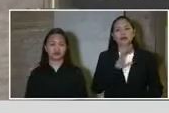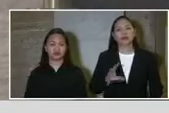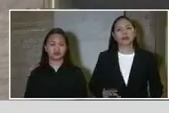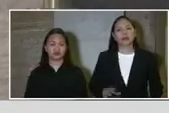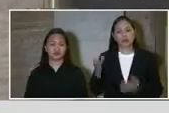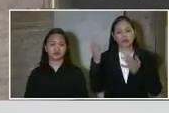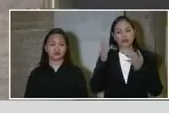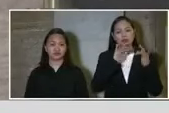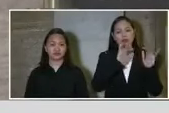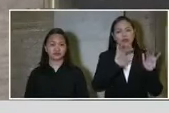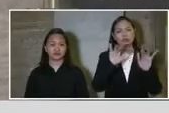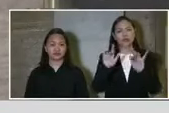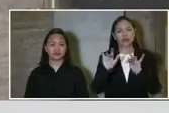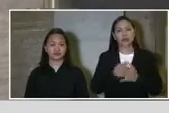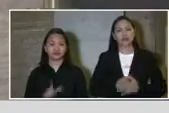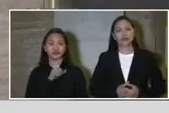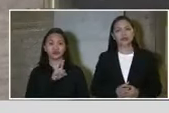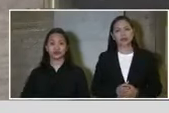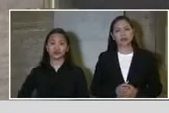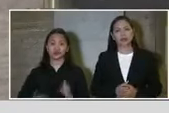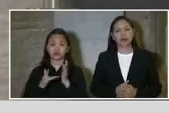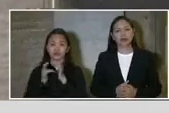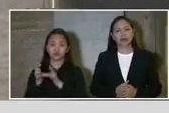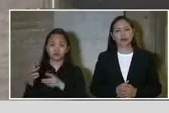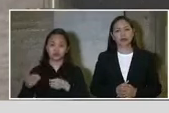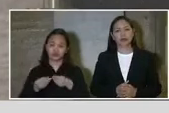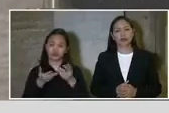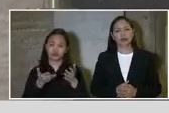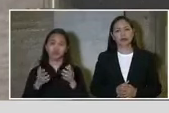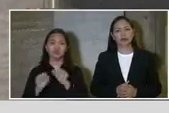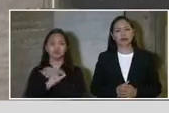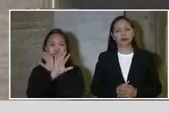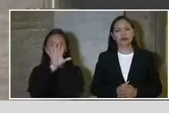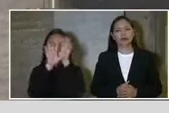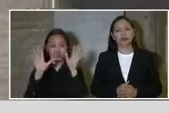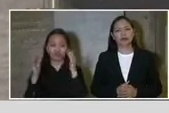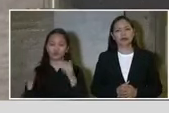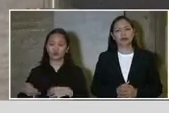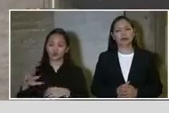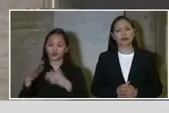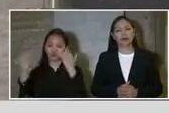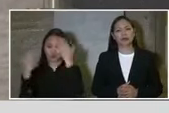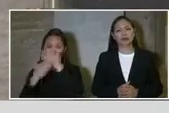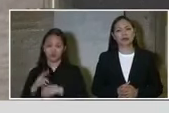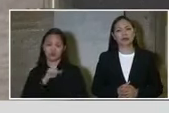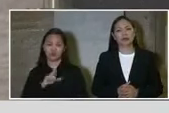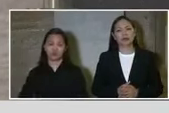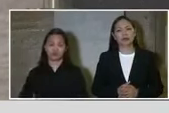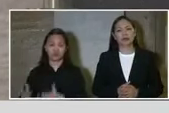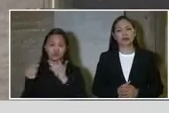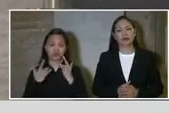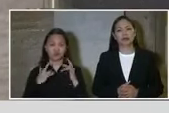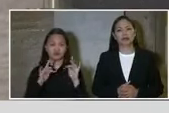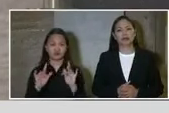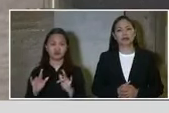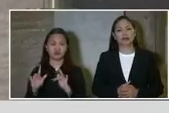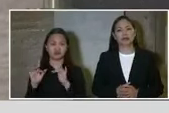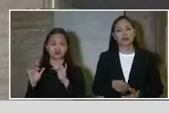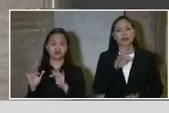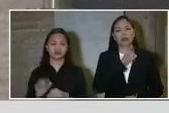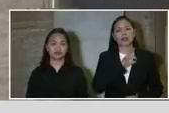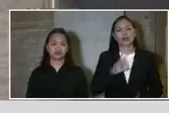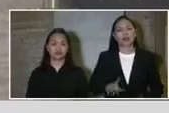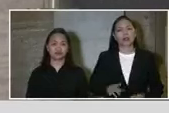mercy. Lord Jesus, you bring light to those in darkness. Lord, have mercy. Lord,